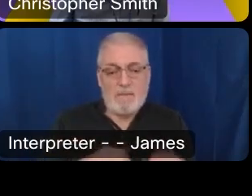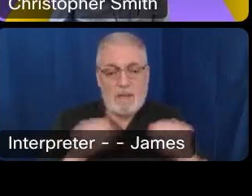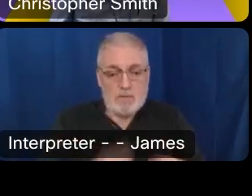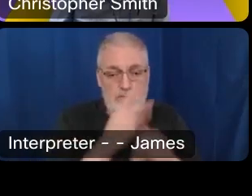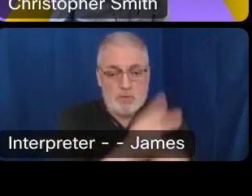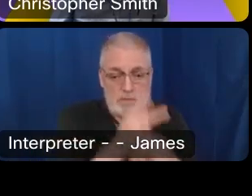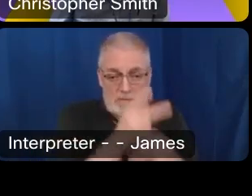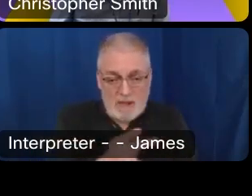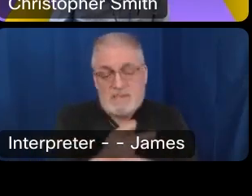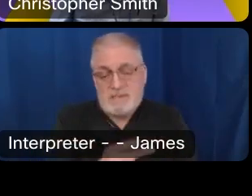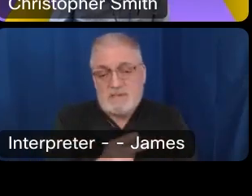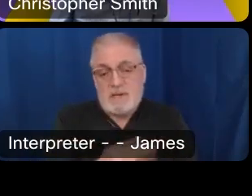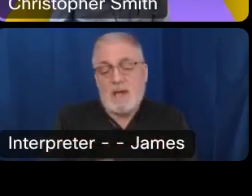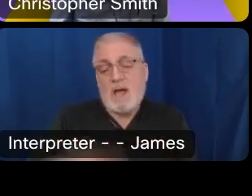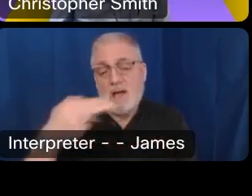Next slide.